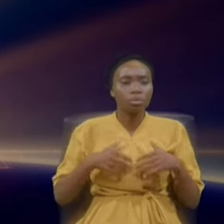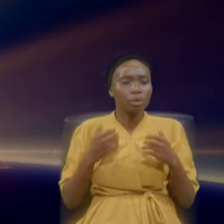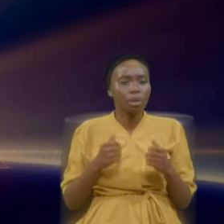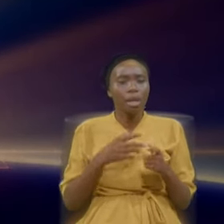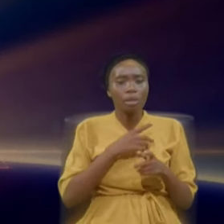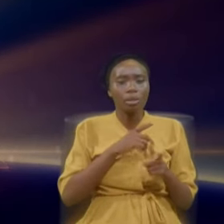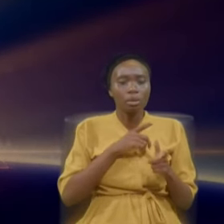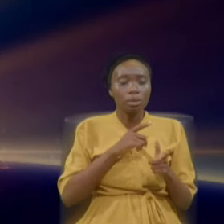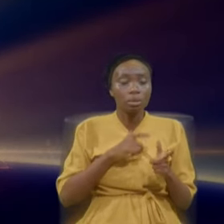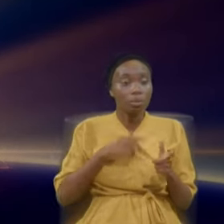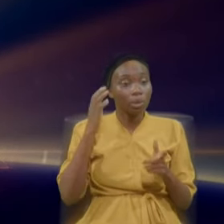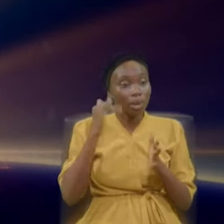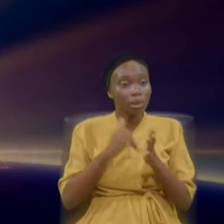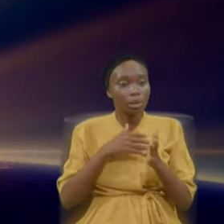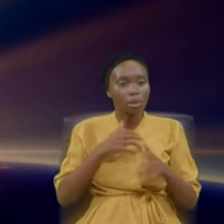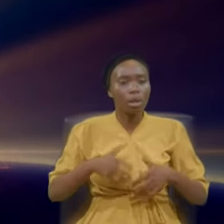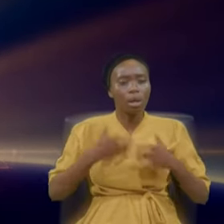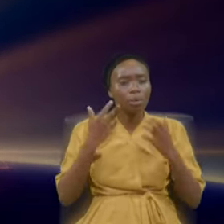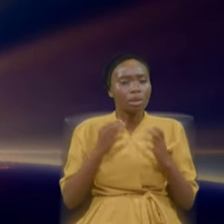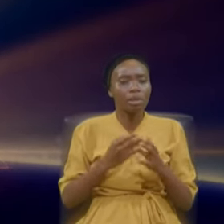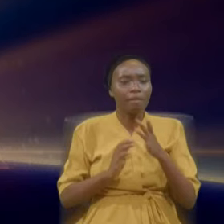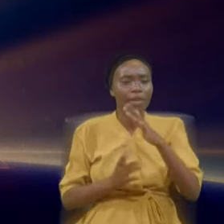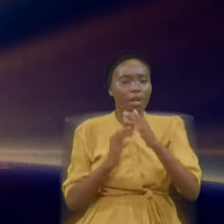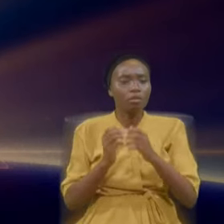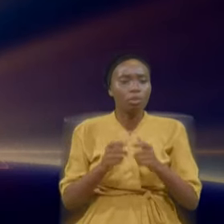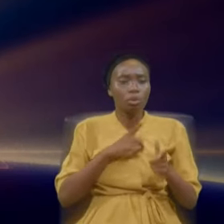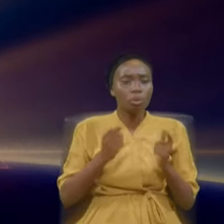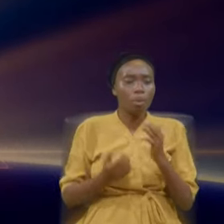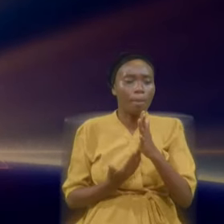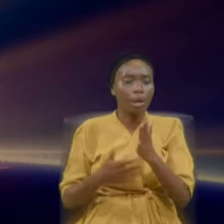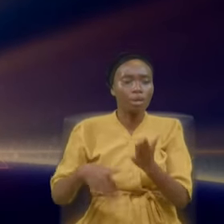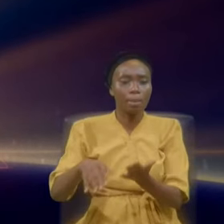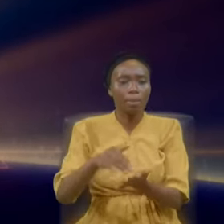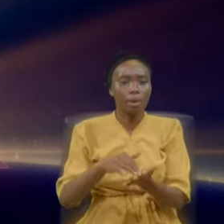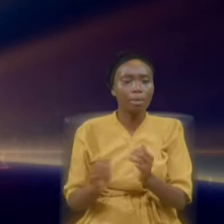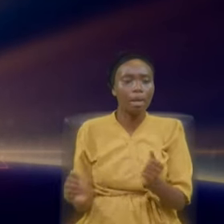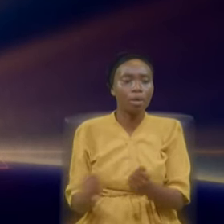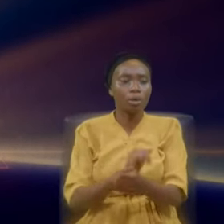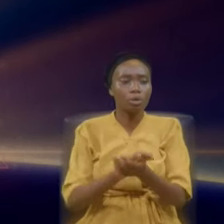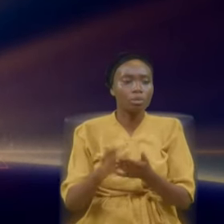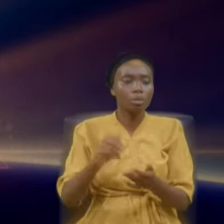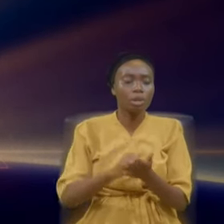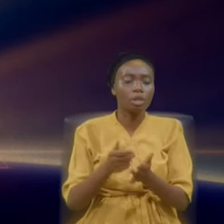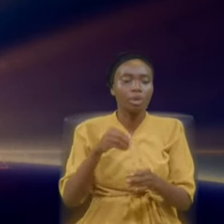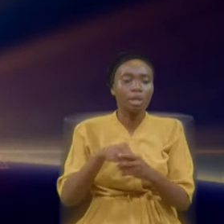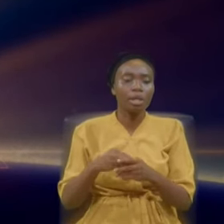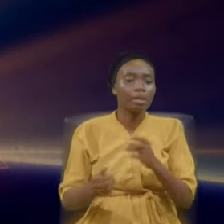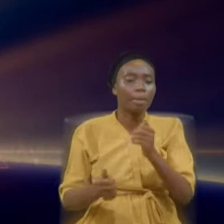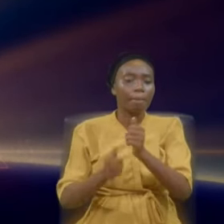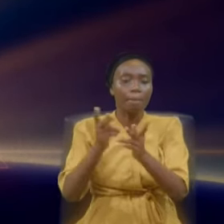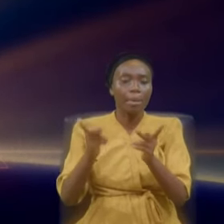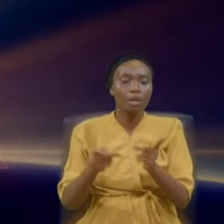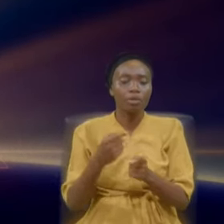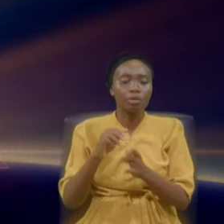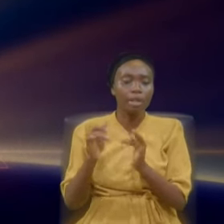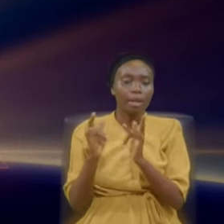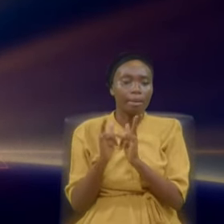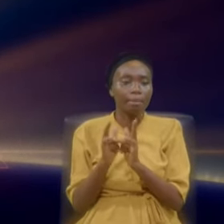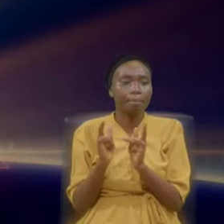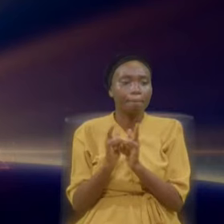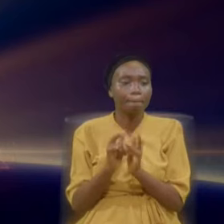anger was kindled, and the fire of the Lord burnt among them, and consumed them that were in the uttermost parts of the